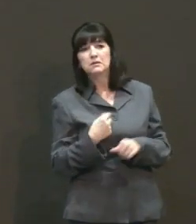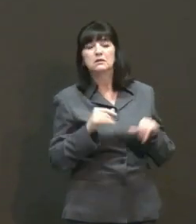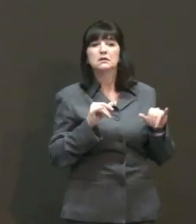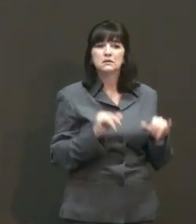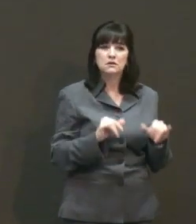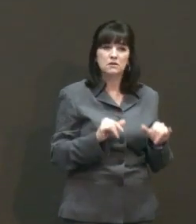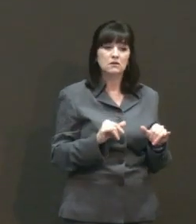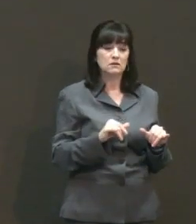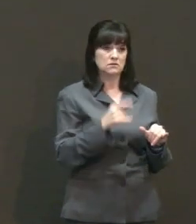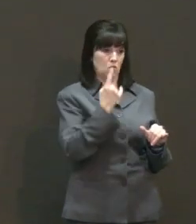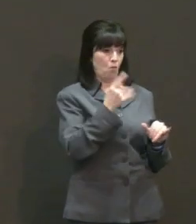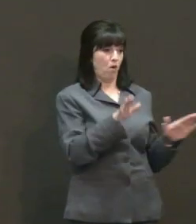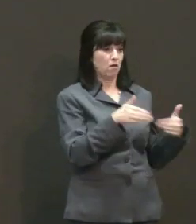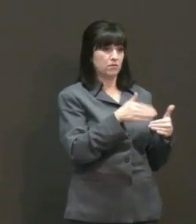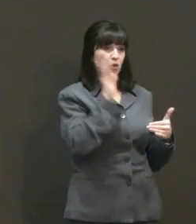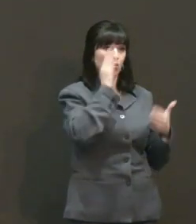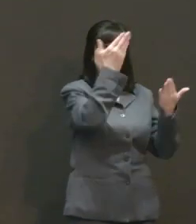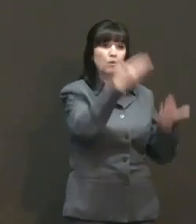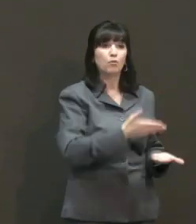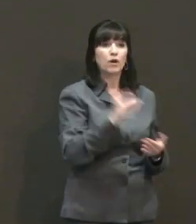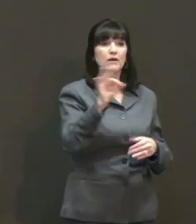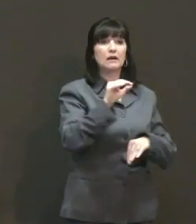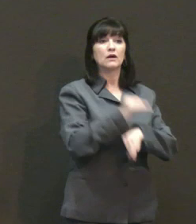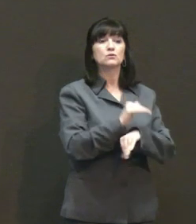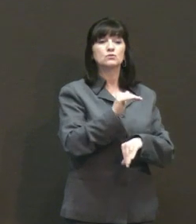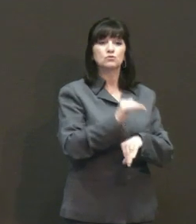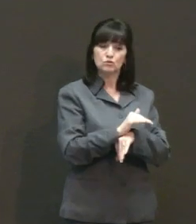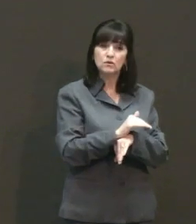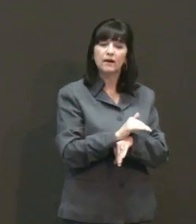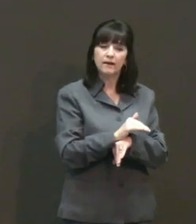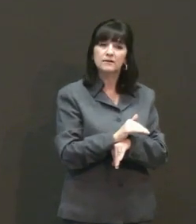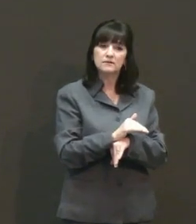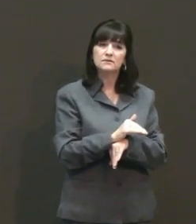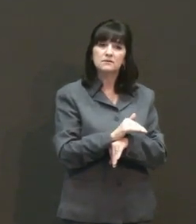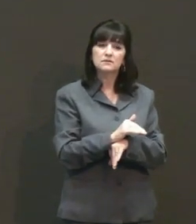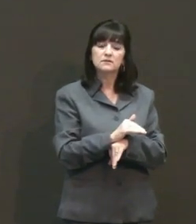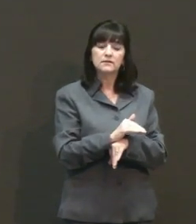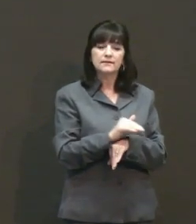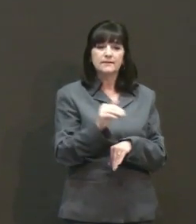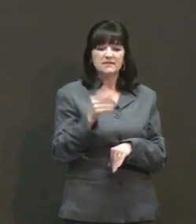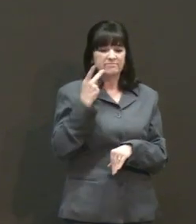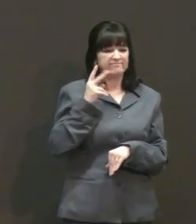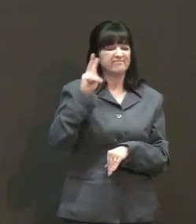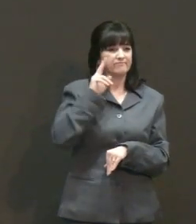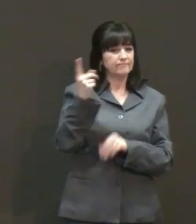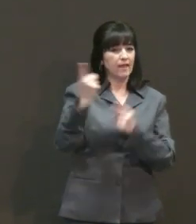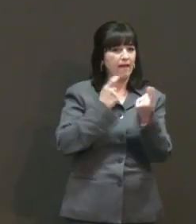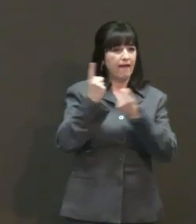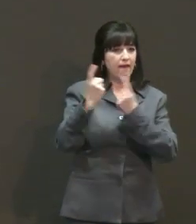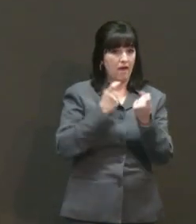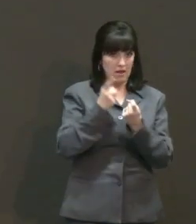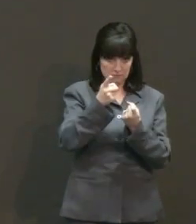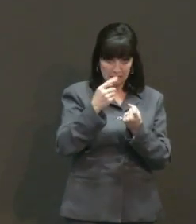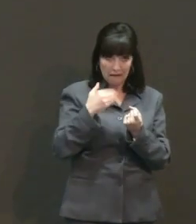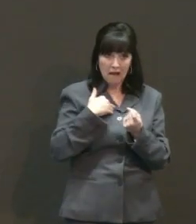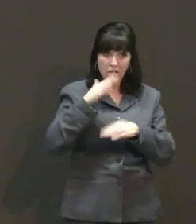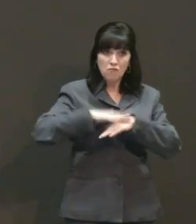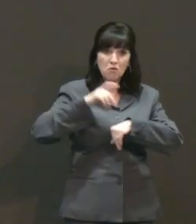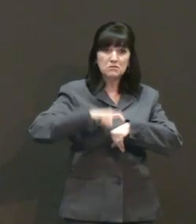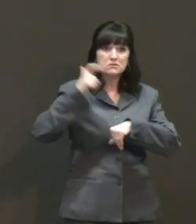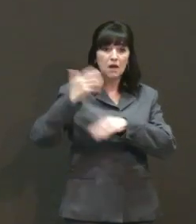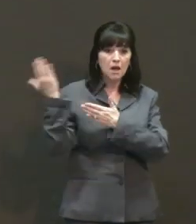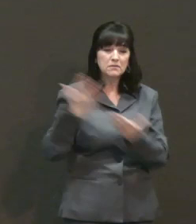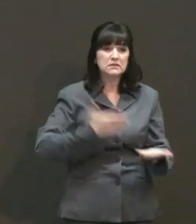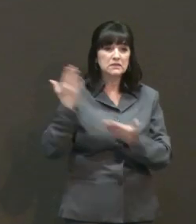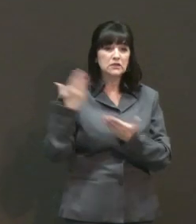o'clock tonight. So I think we are being very realistic. I answered a similar question the other day where, as